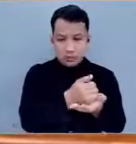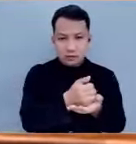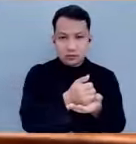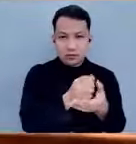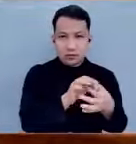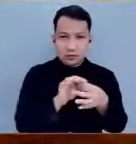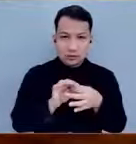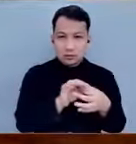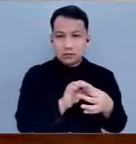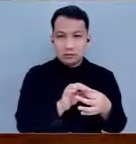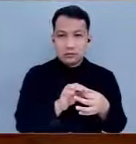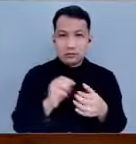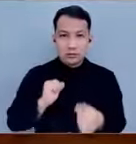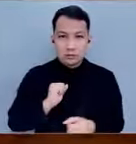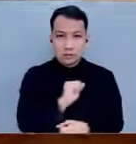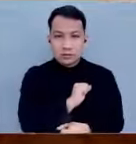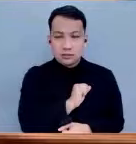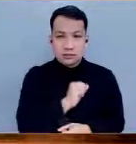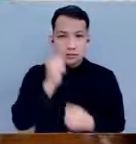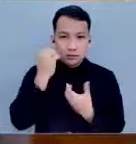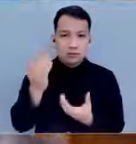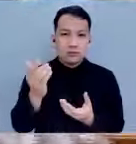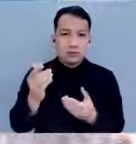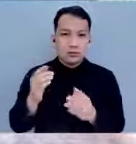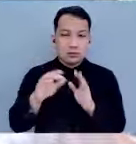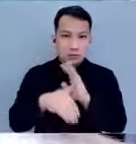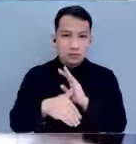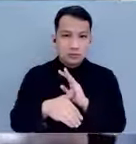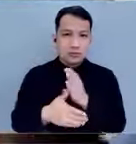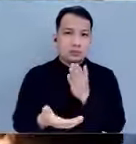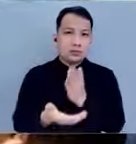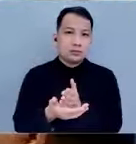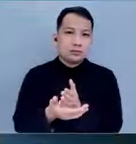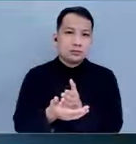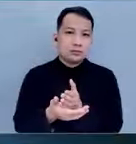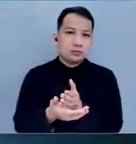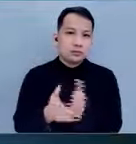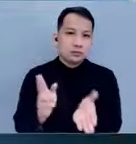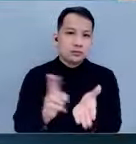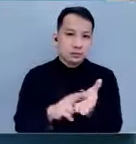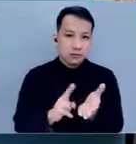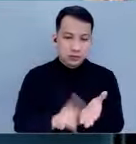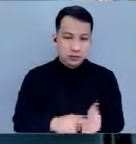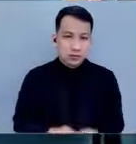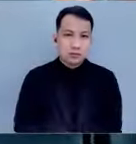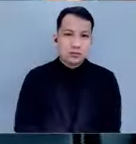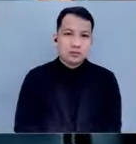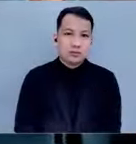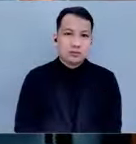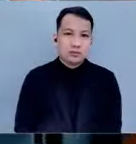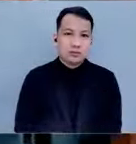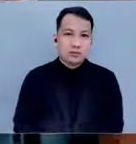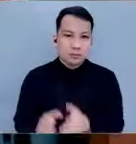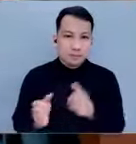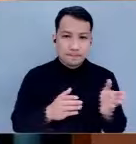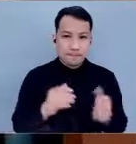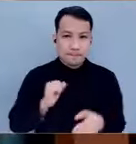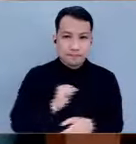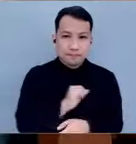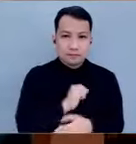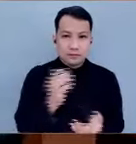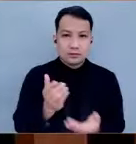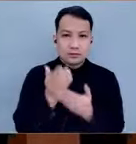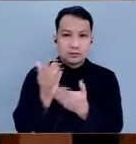tsatsa. Susunod din daw sila sa utos ng COMELEC na ihinto ang signature drive. Mukhang may plano ang Senate na mag-file ng case